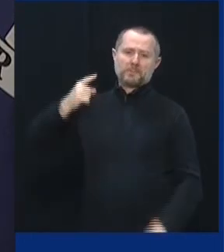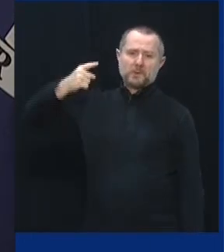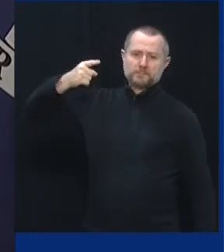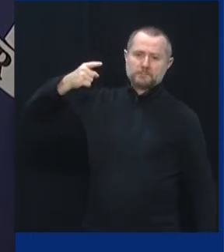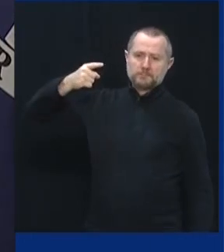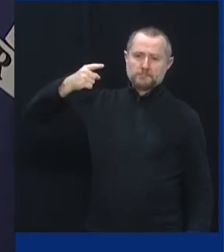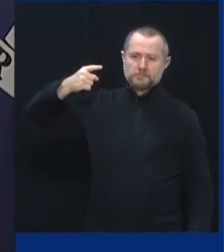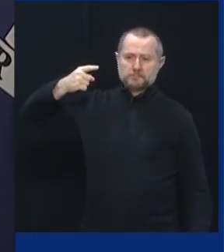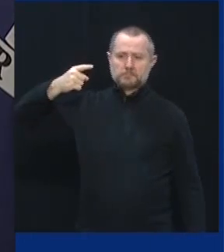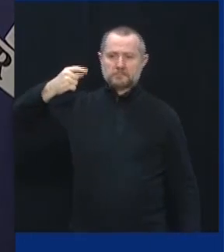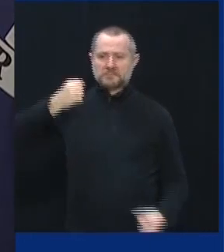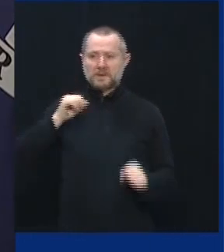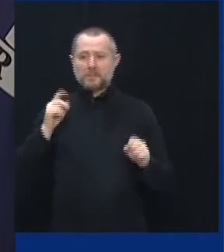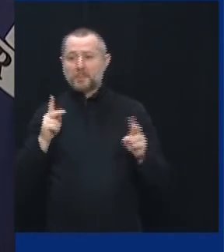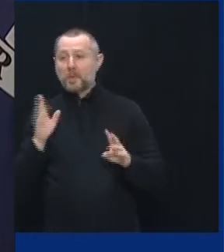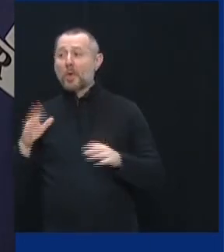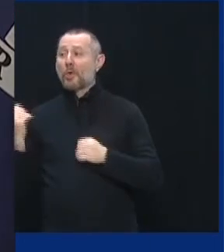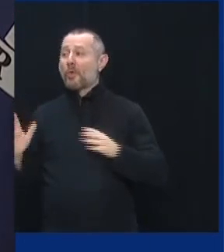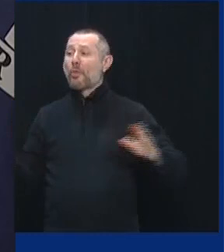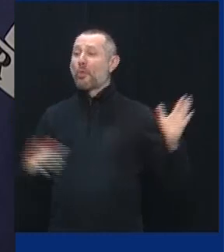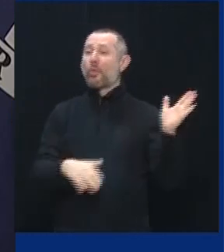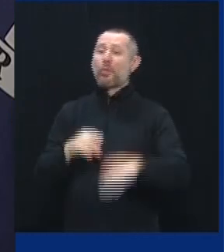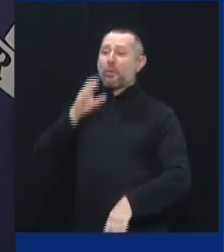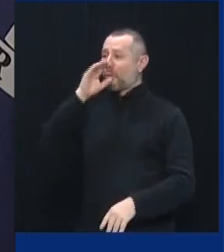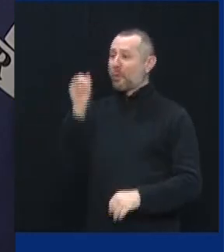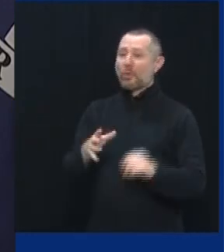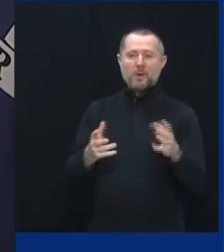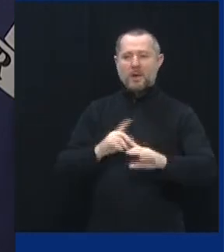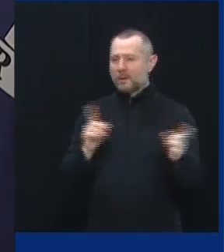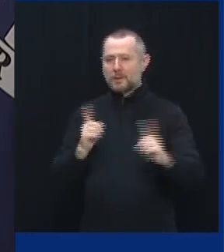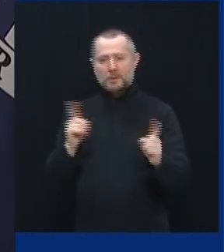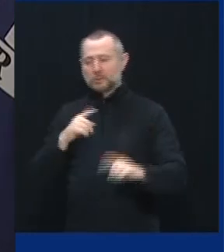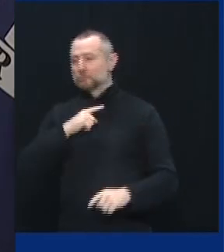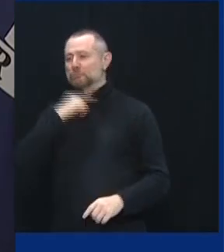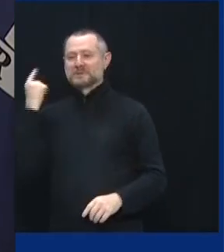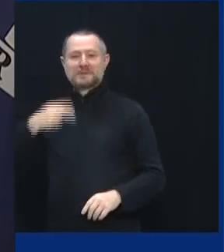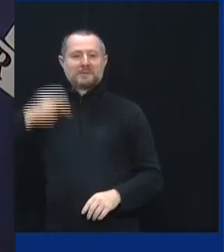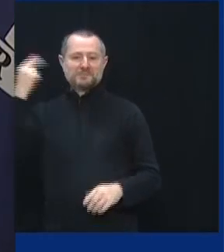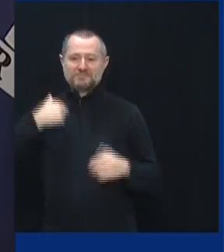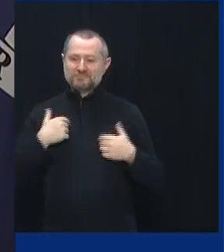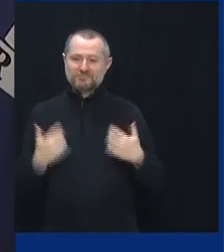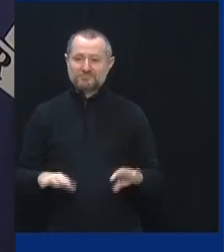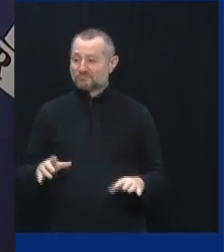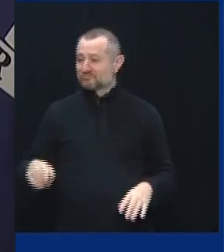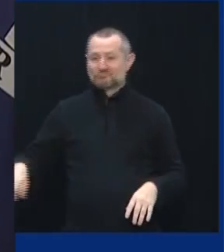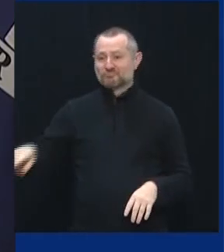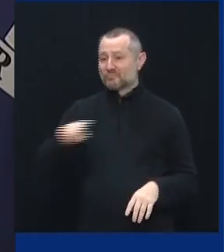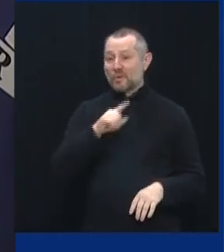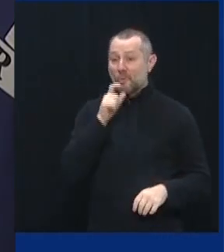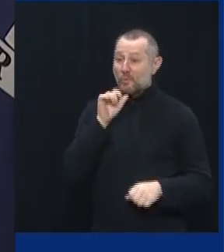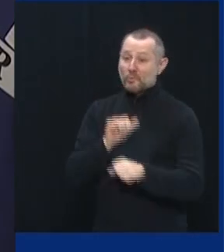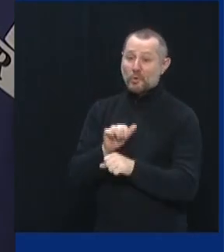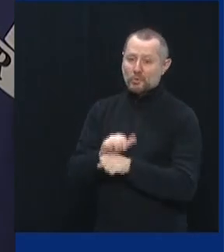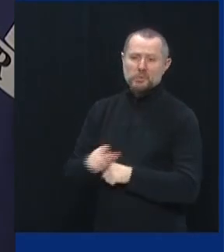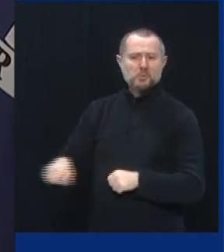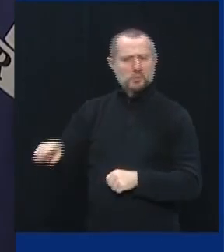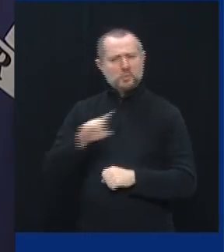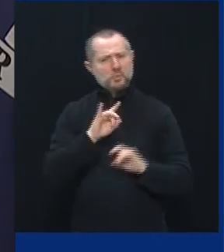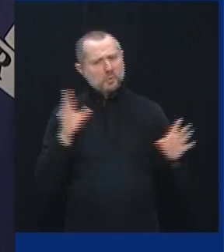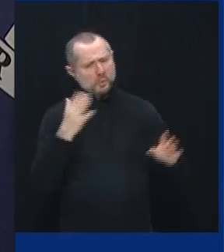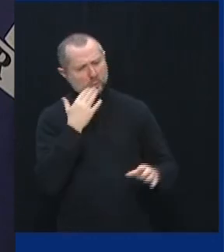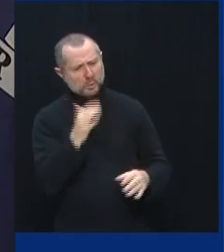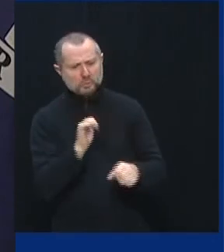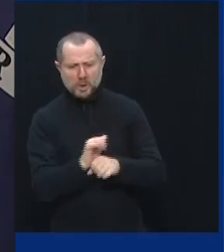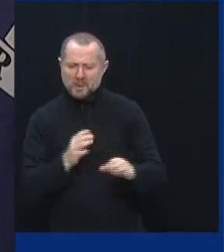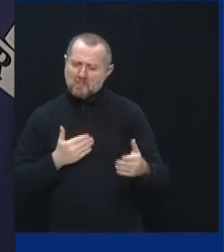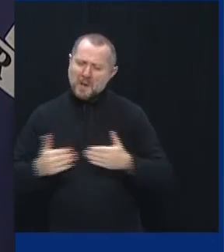today. And yes, they did a remarkable job in clearing roads and getting the subways up